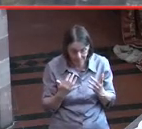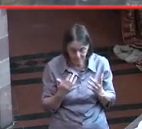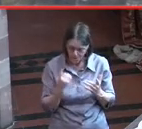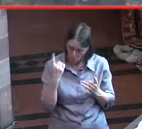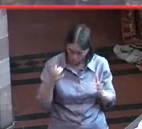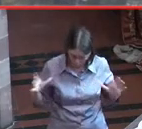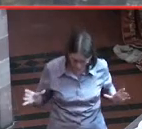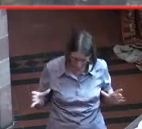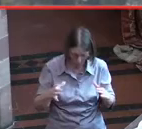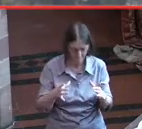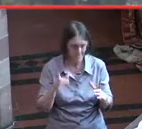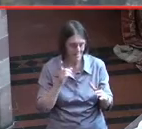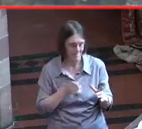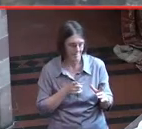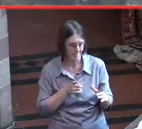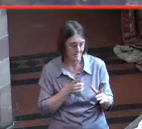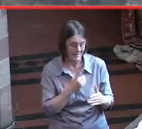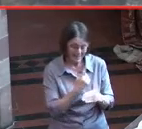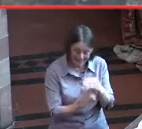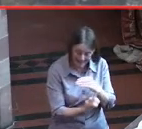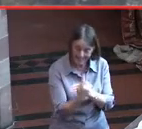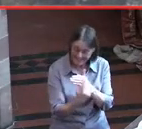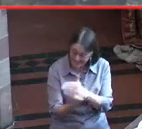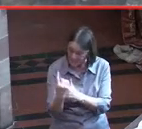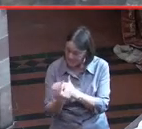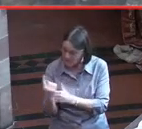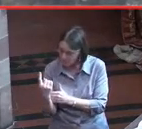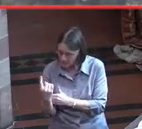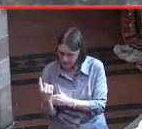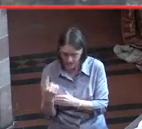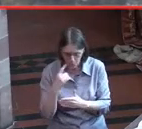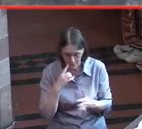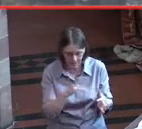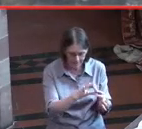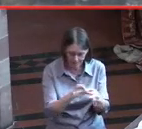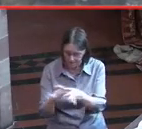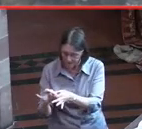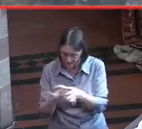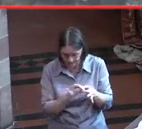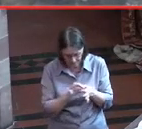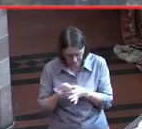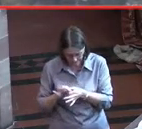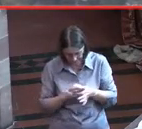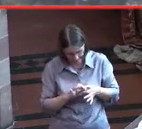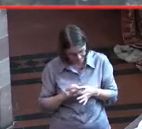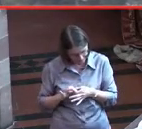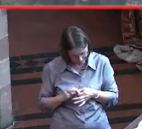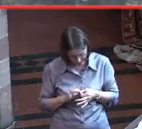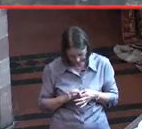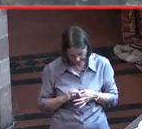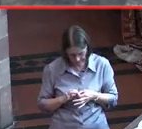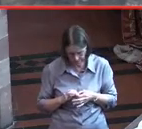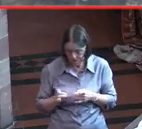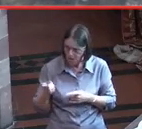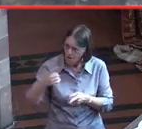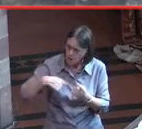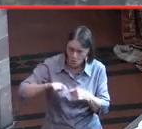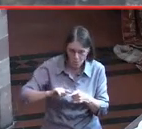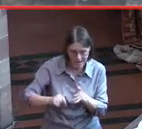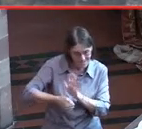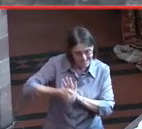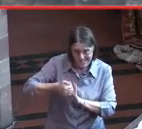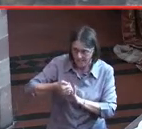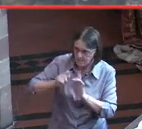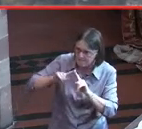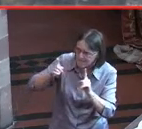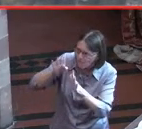and individually we are members one of another. We have gifts that differ according to the grace given to